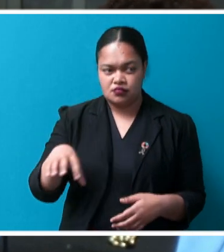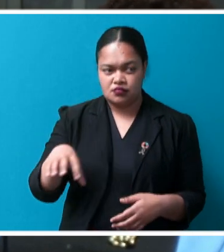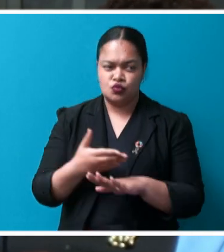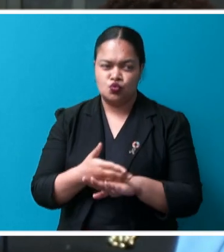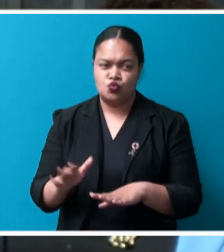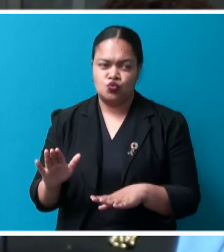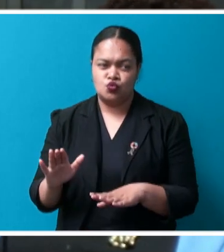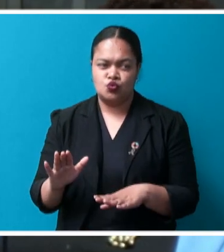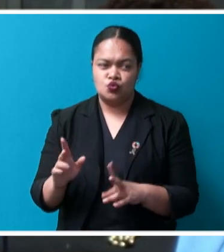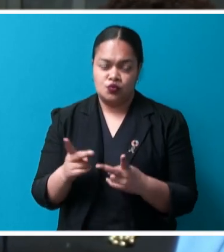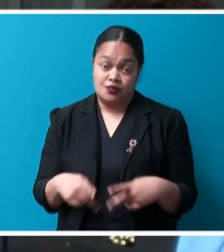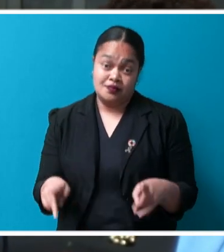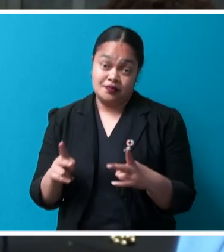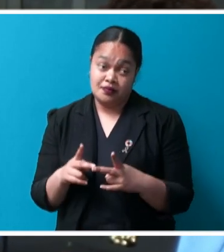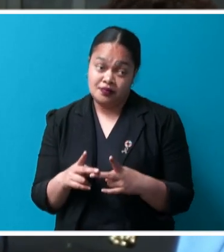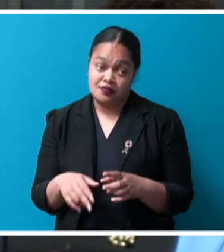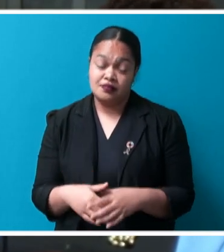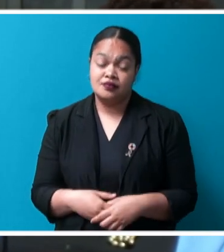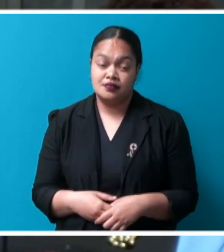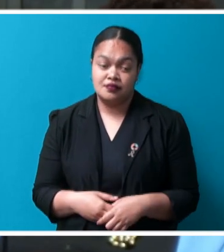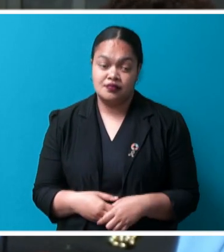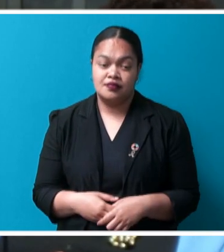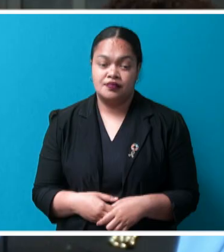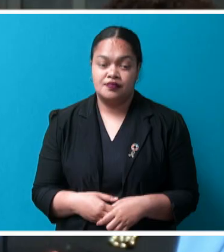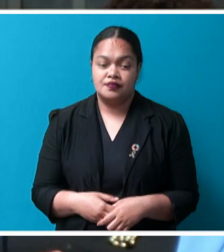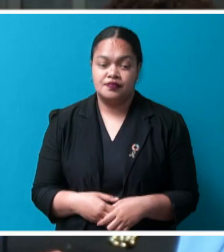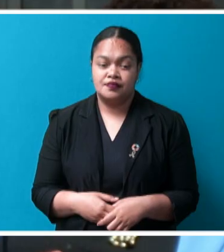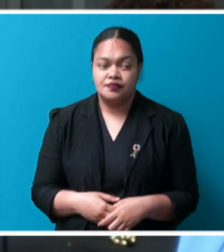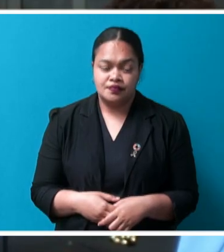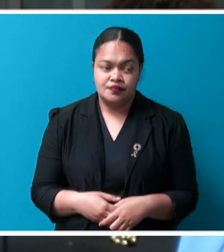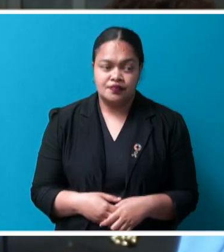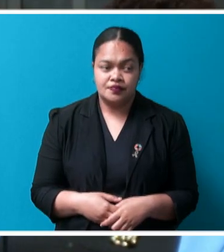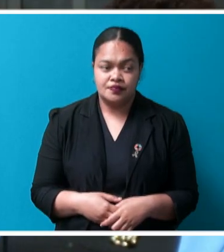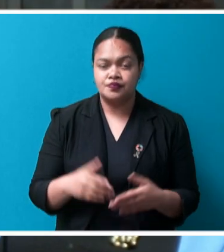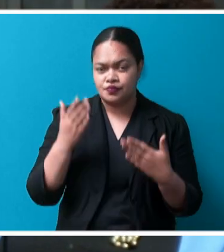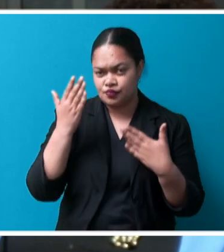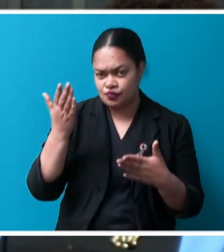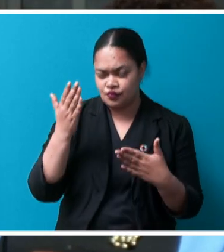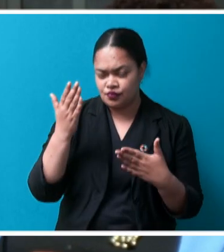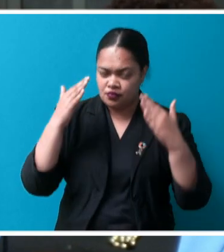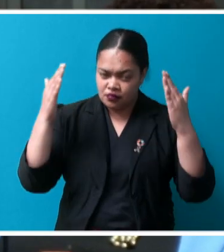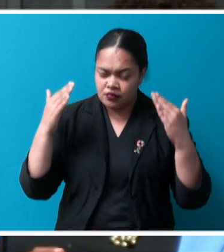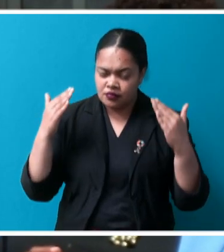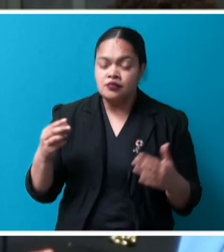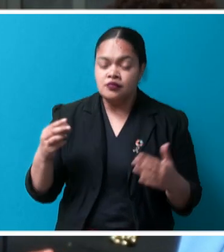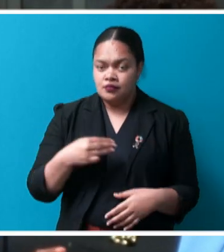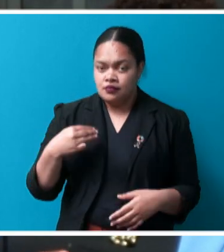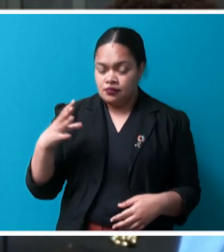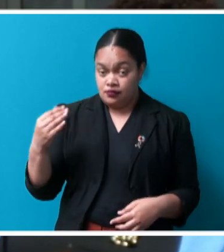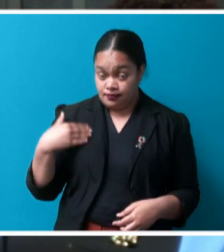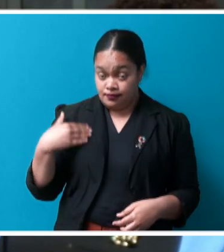new sites. And as such, honourable Speaker, the Ministry of Health is